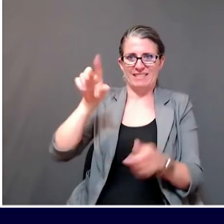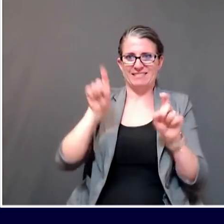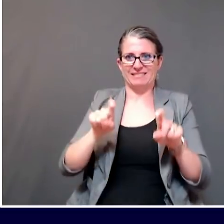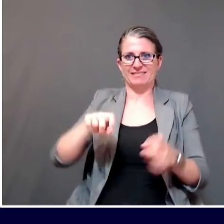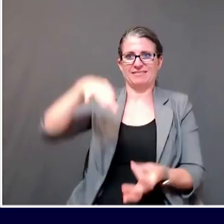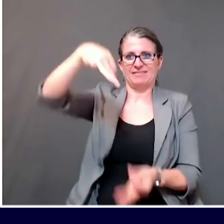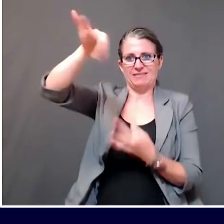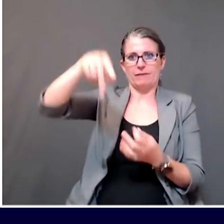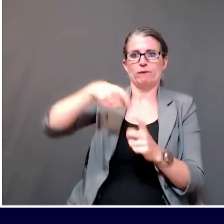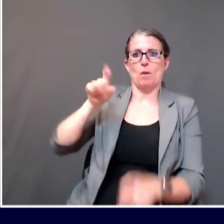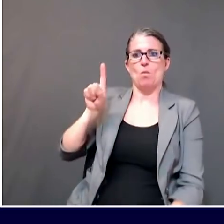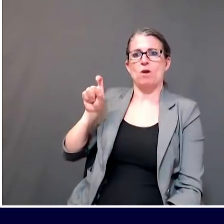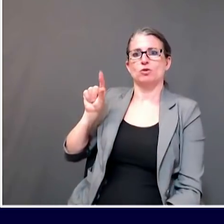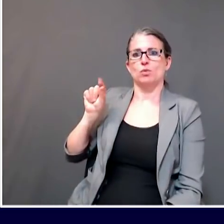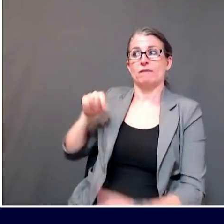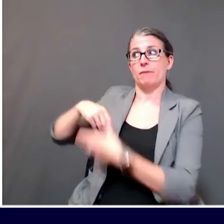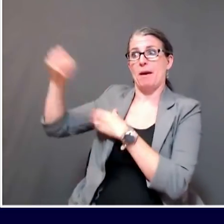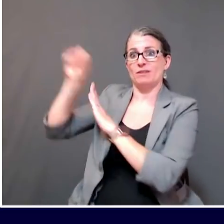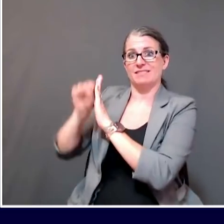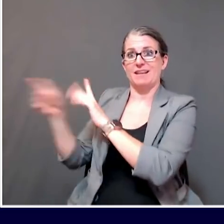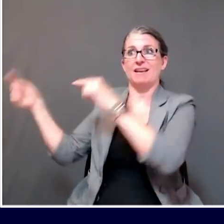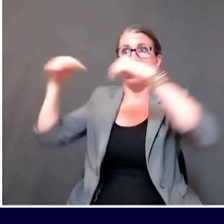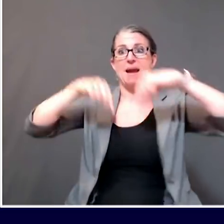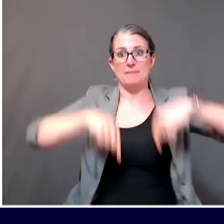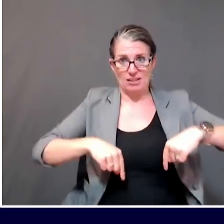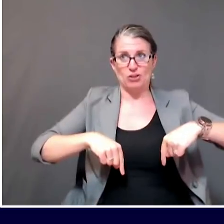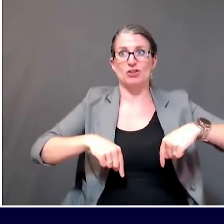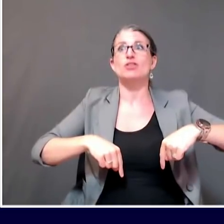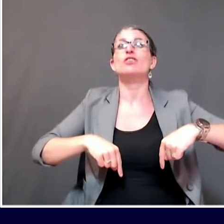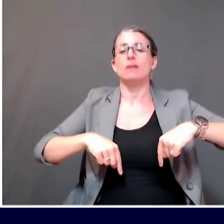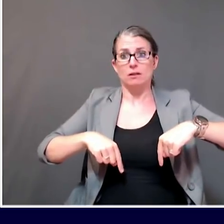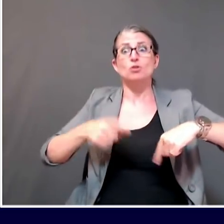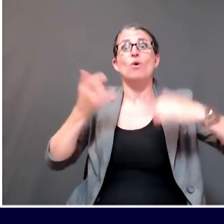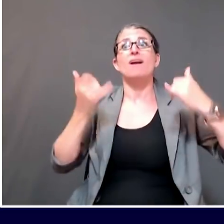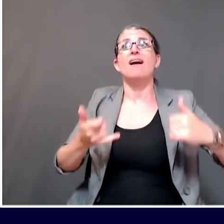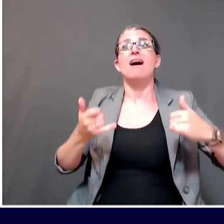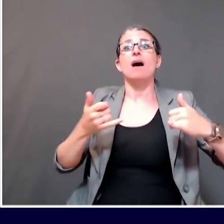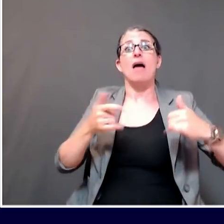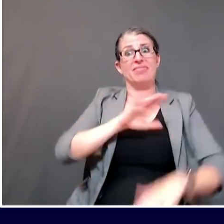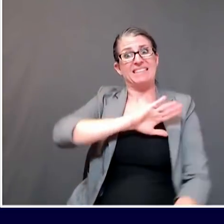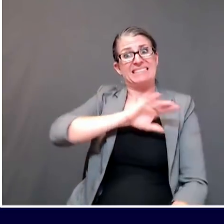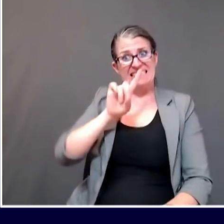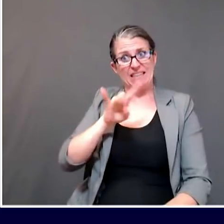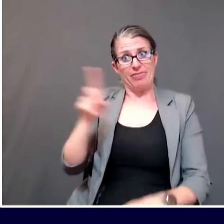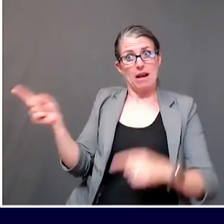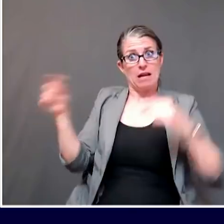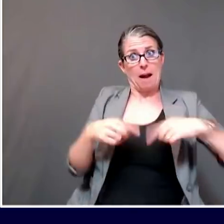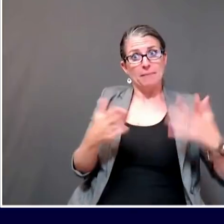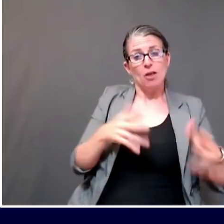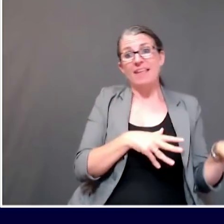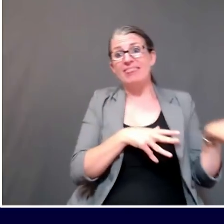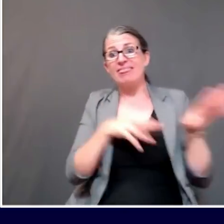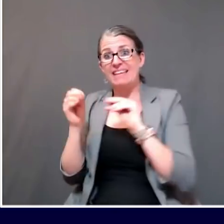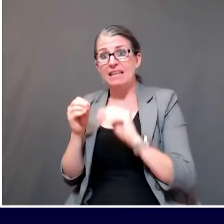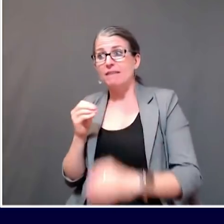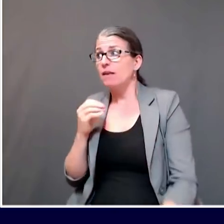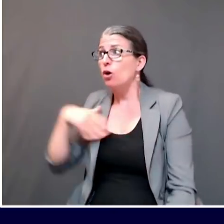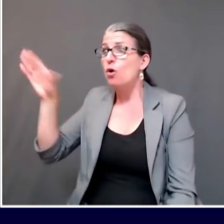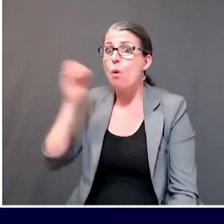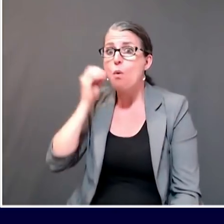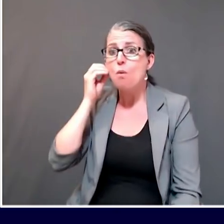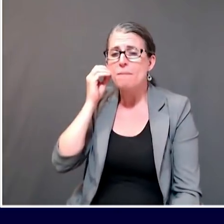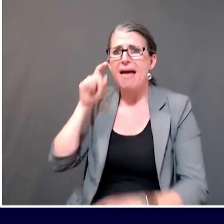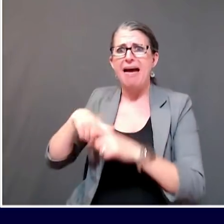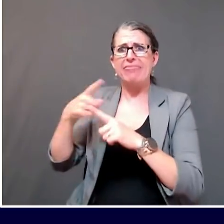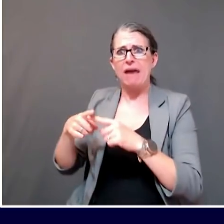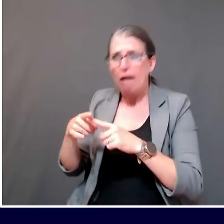state, is the Maine CDC notified, and who is responsible for the contact tracing? Because in some places,